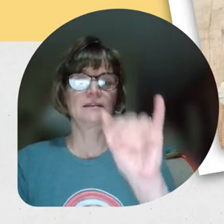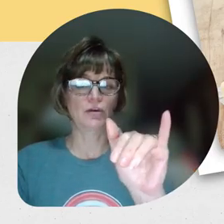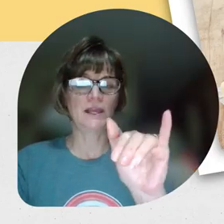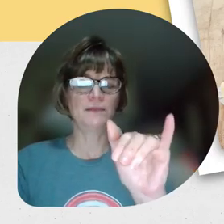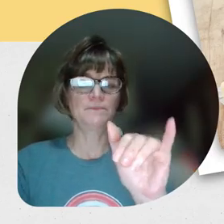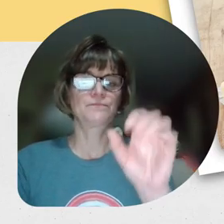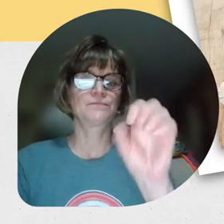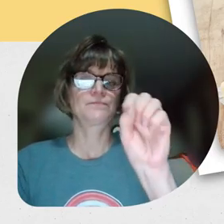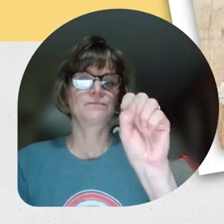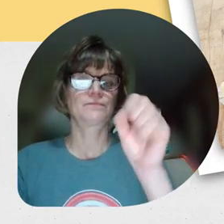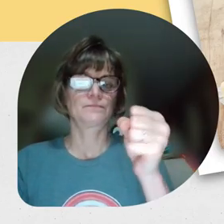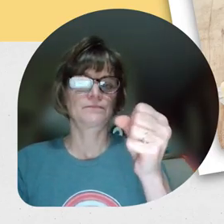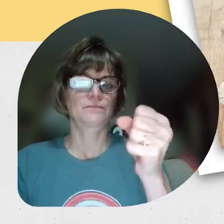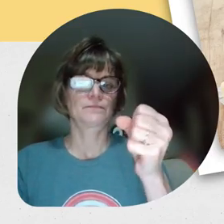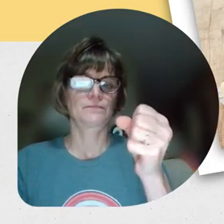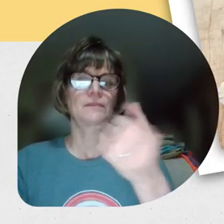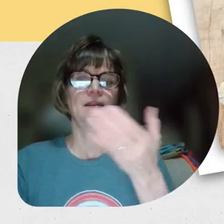dairy,